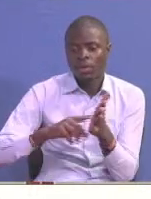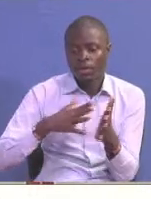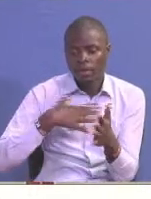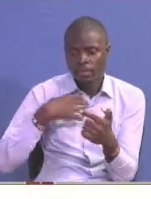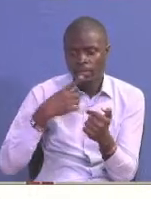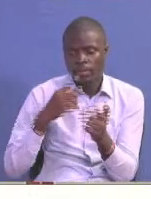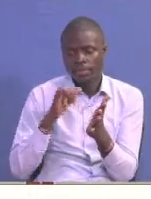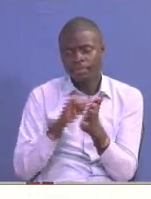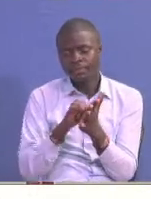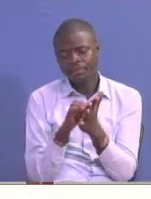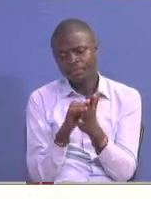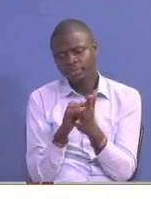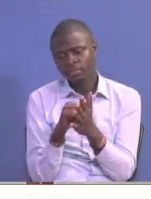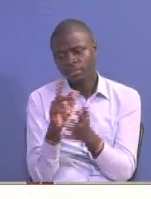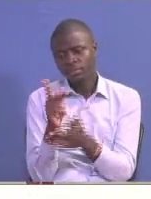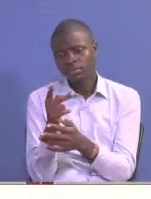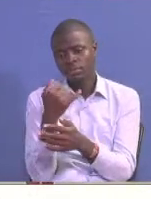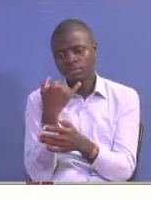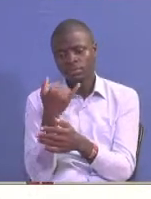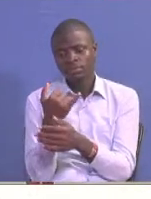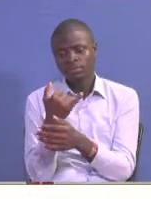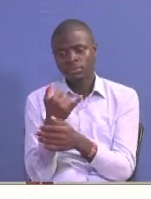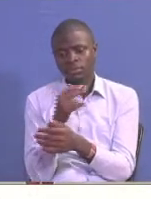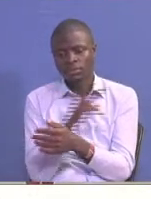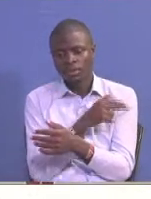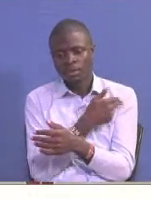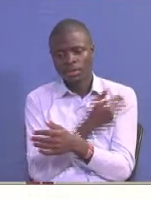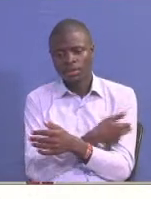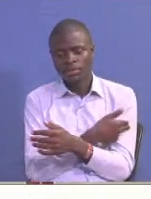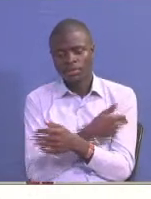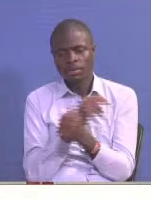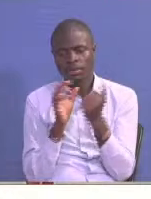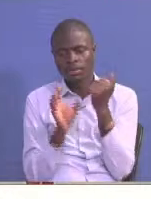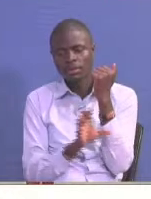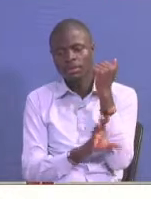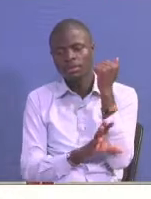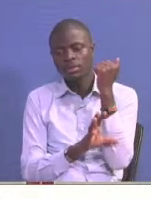that Kenya is a very hospitable country.